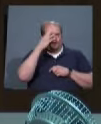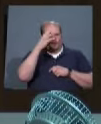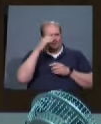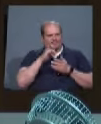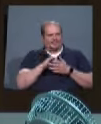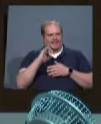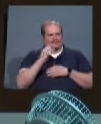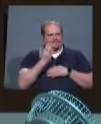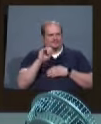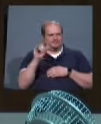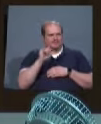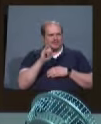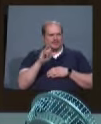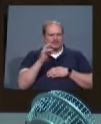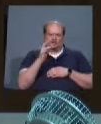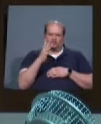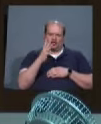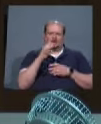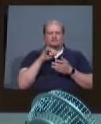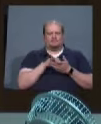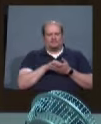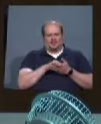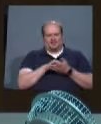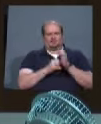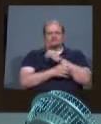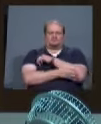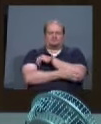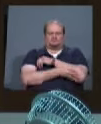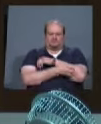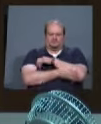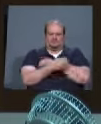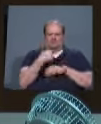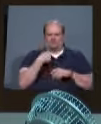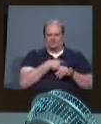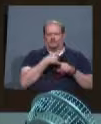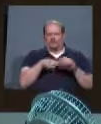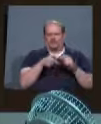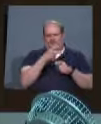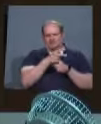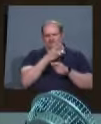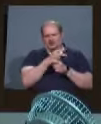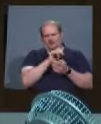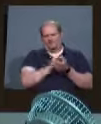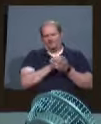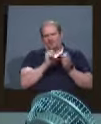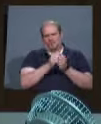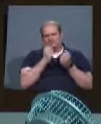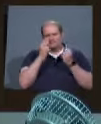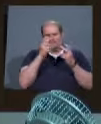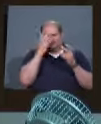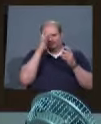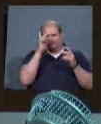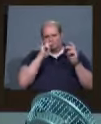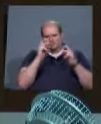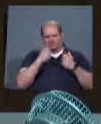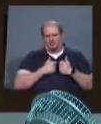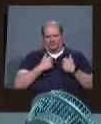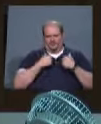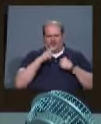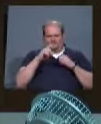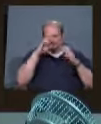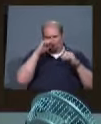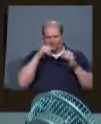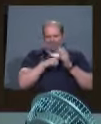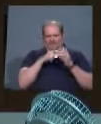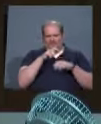And it just seems like such a shame that, you know, that we can't get that done. But a lot of smart people live up there, so hopefully this time